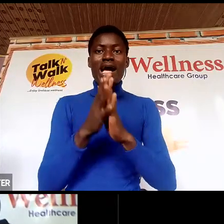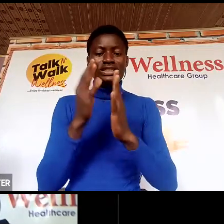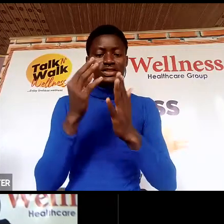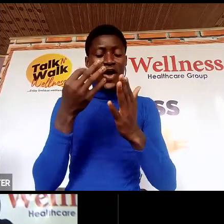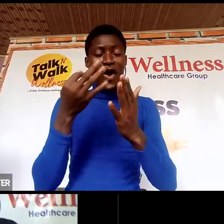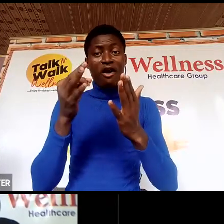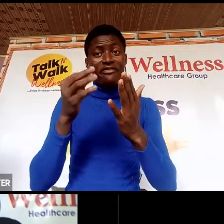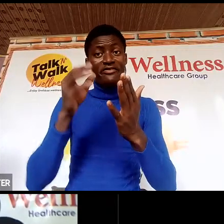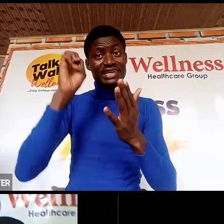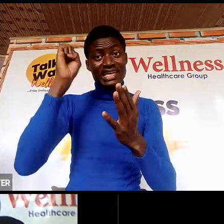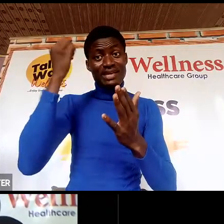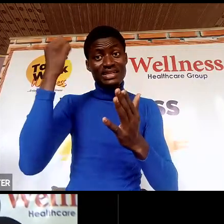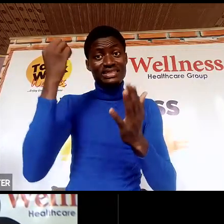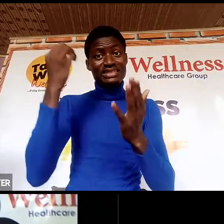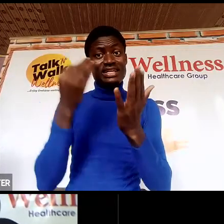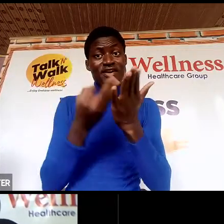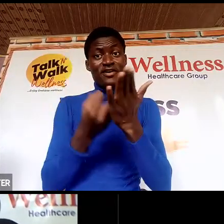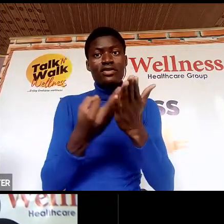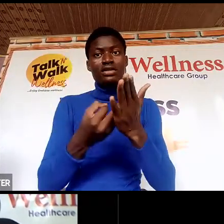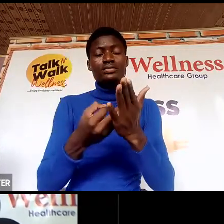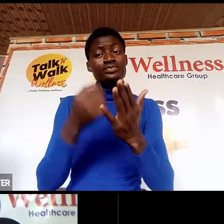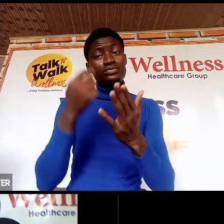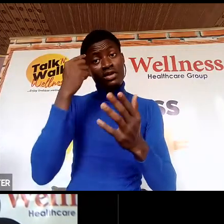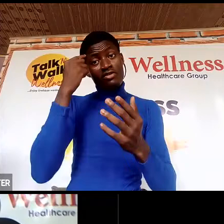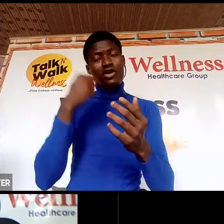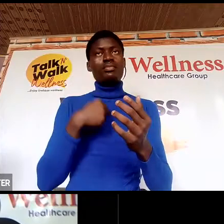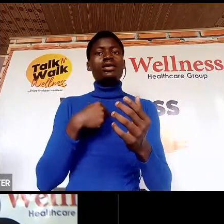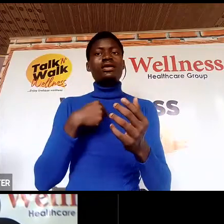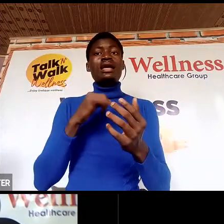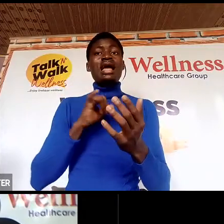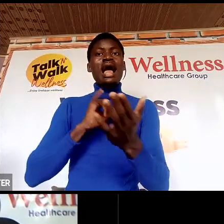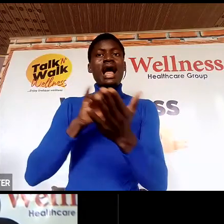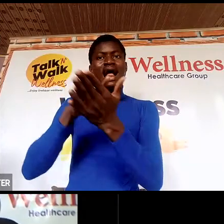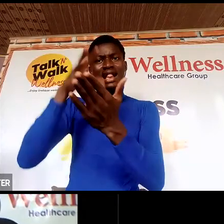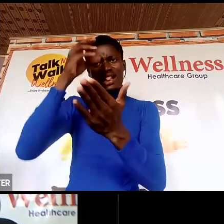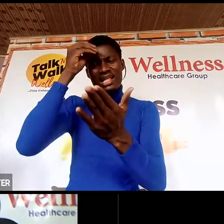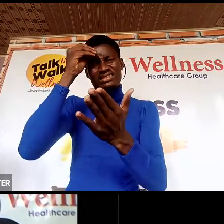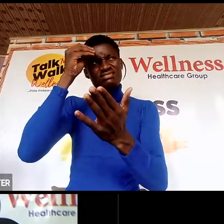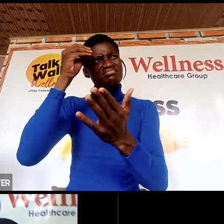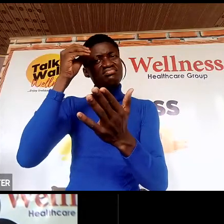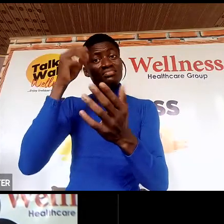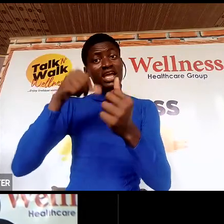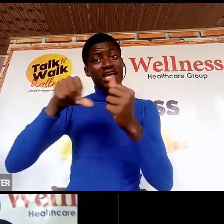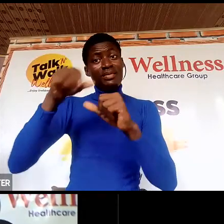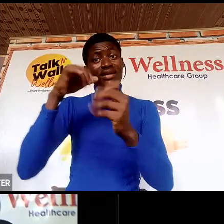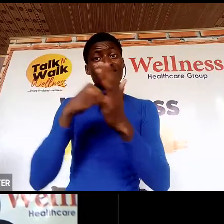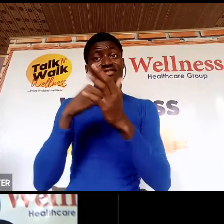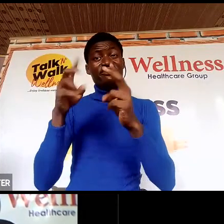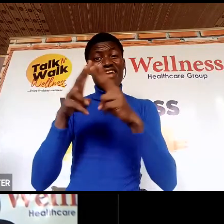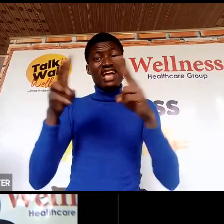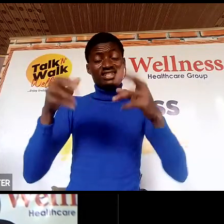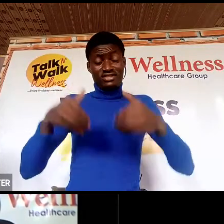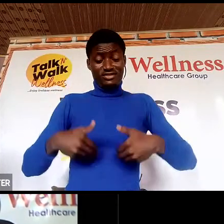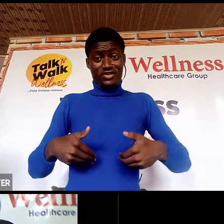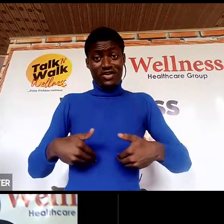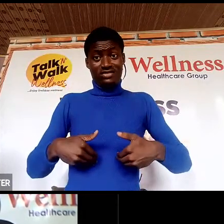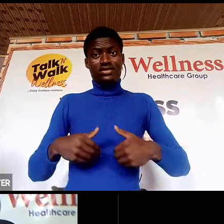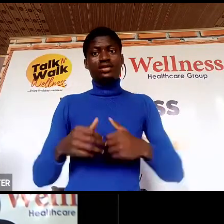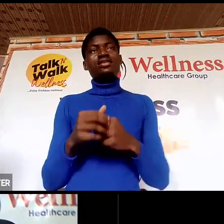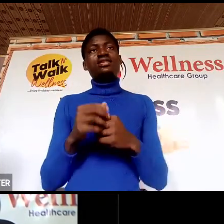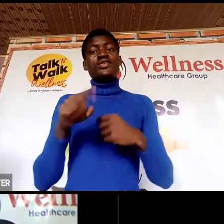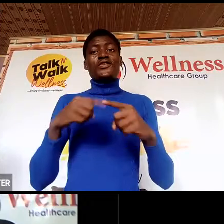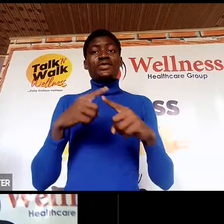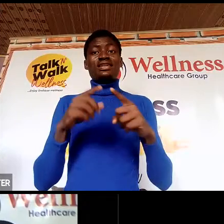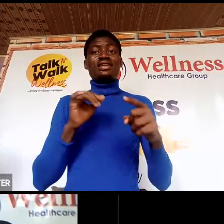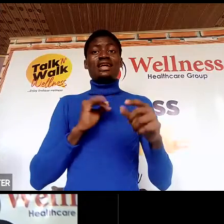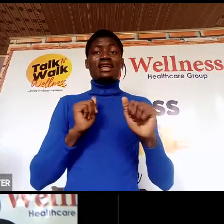learned about it very, very young in my career, when all I could say was like 500 naira or 1,000 naira. So emergency fund is